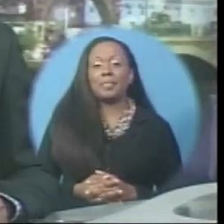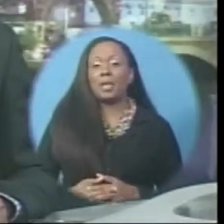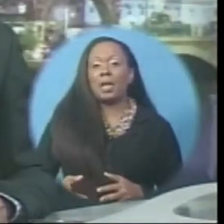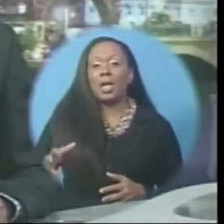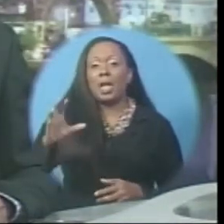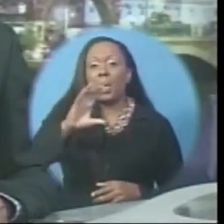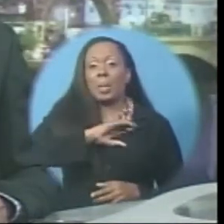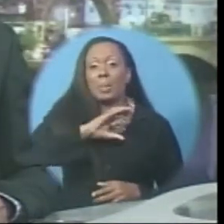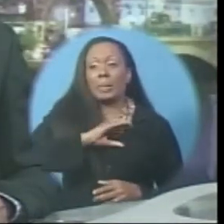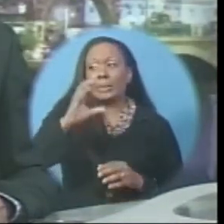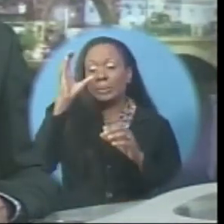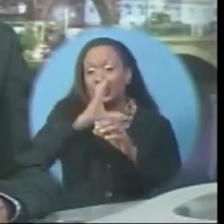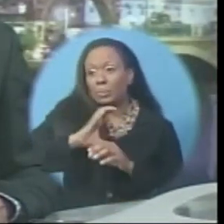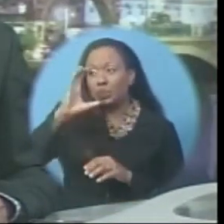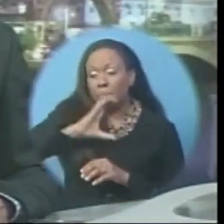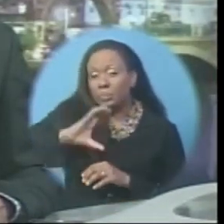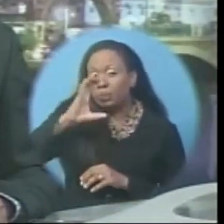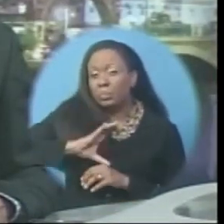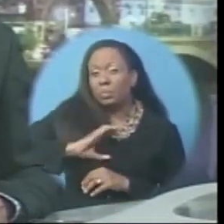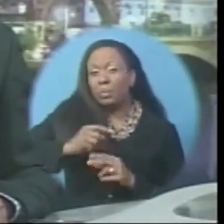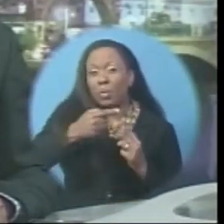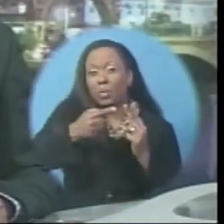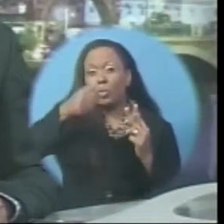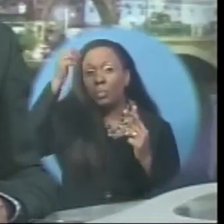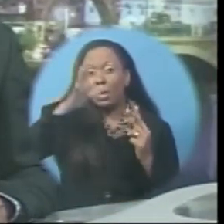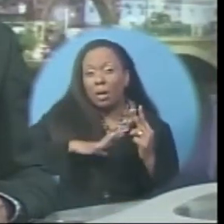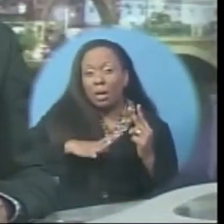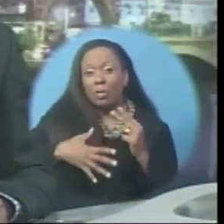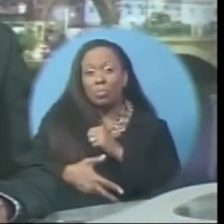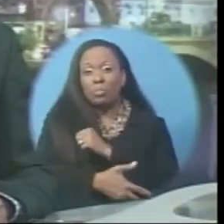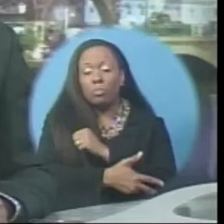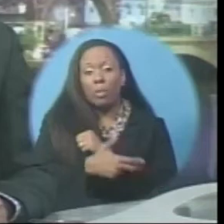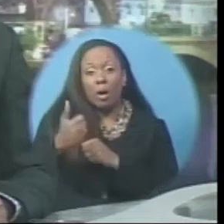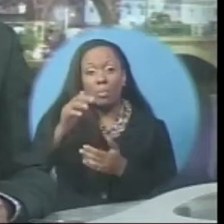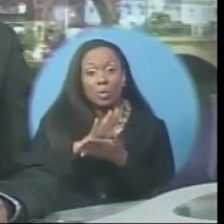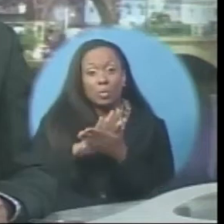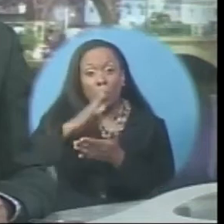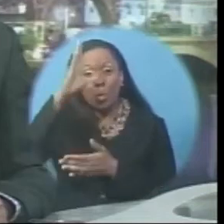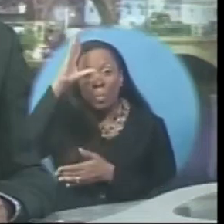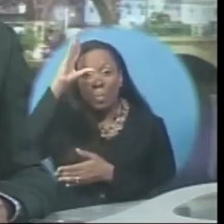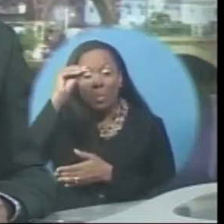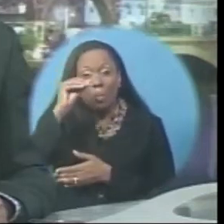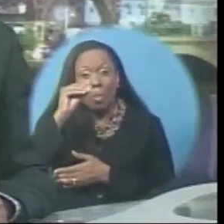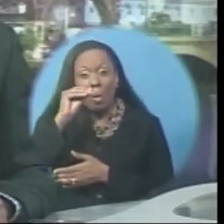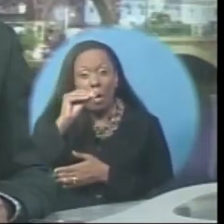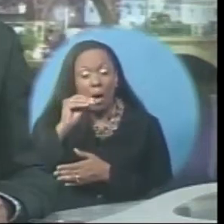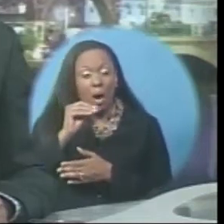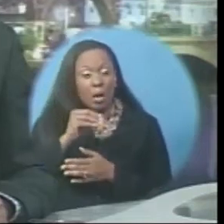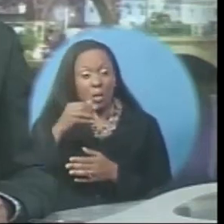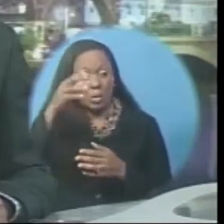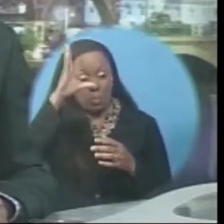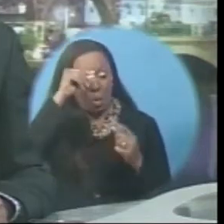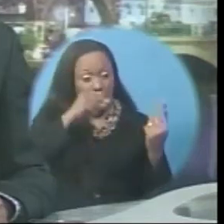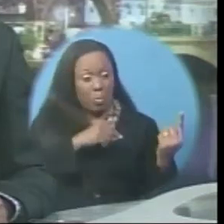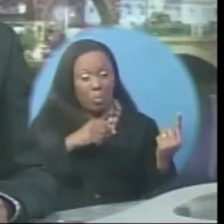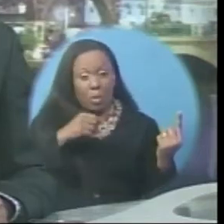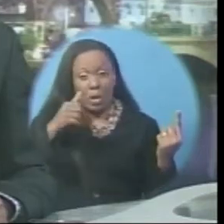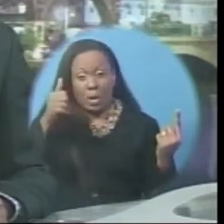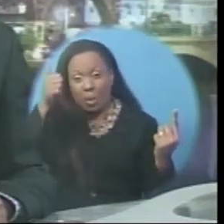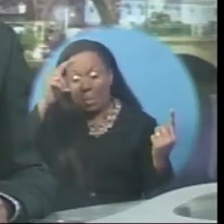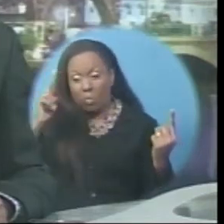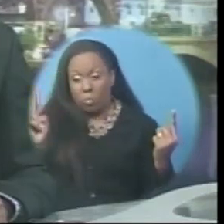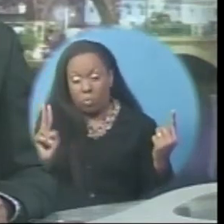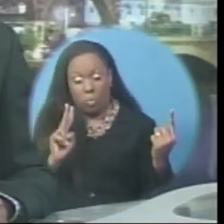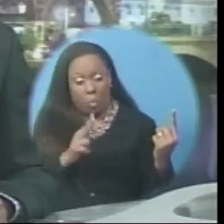now. Police are searching for 2 men who reportedly robbed a schoolboy at gunpoint on Friday. Lawmen say the men attacked